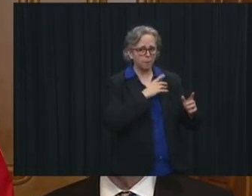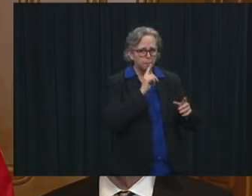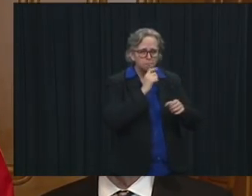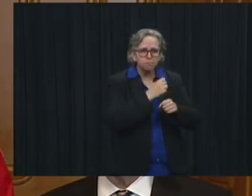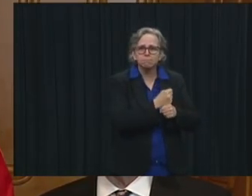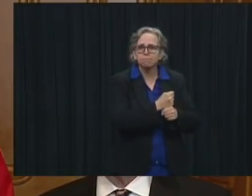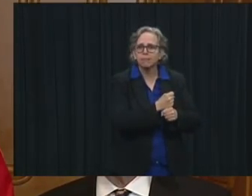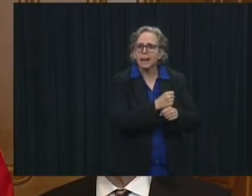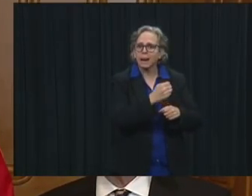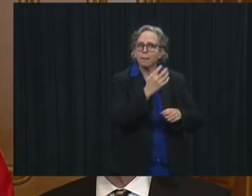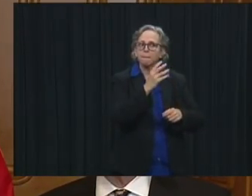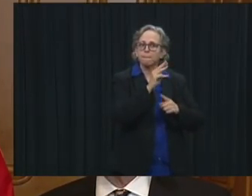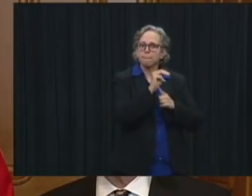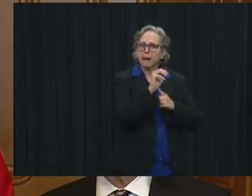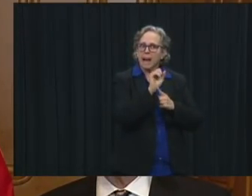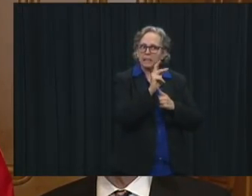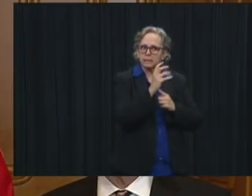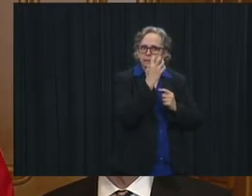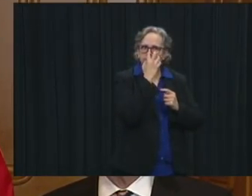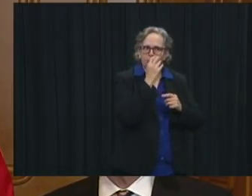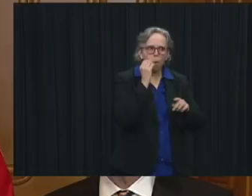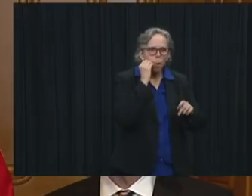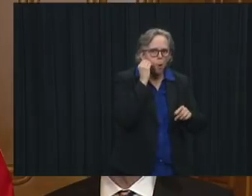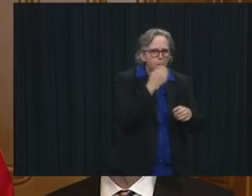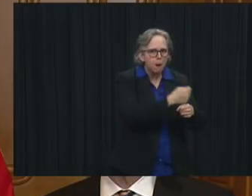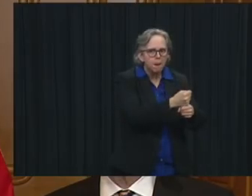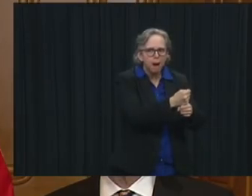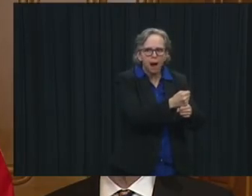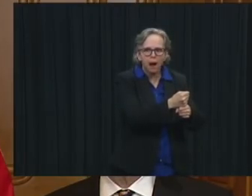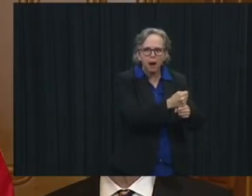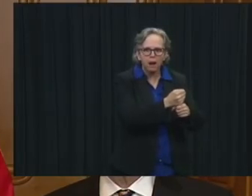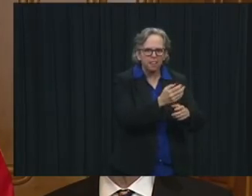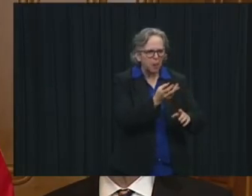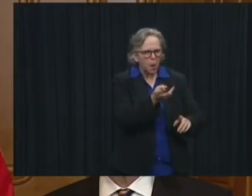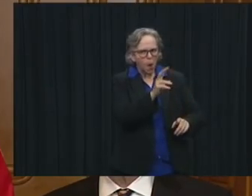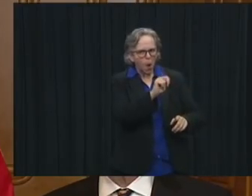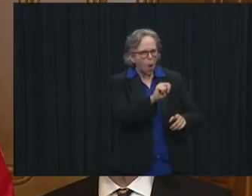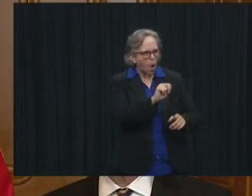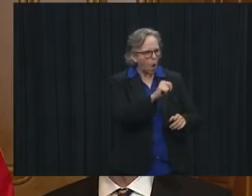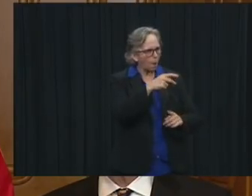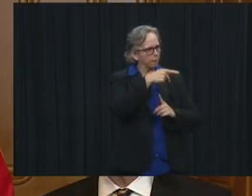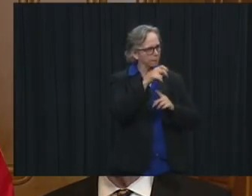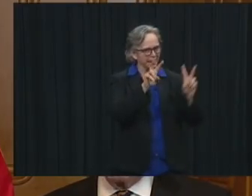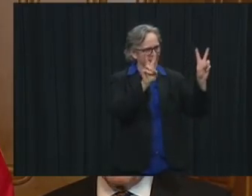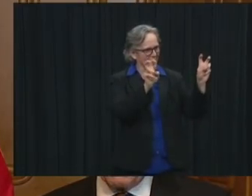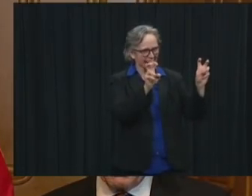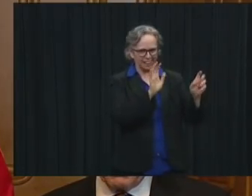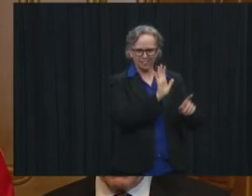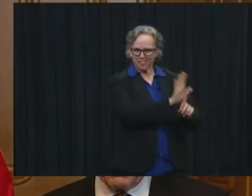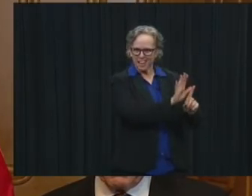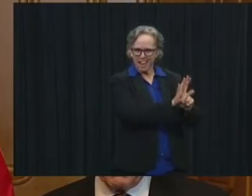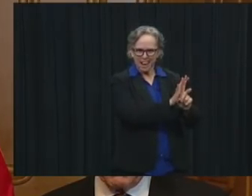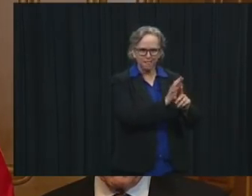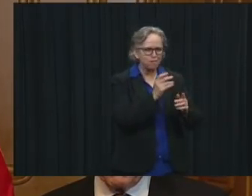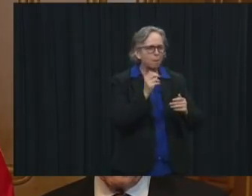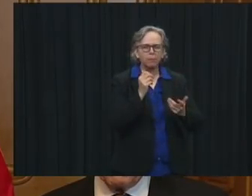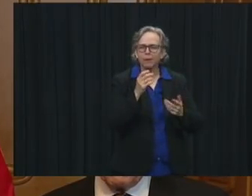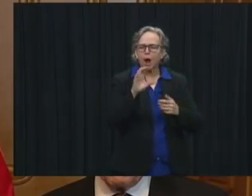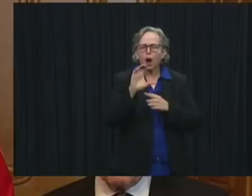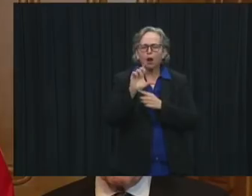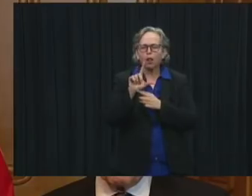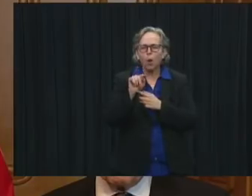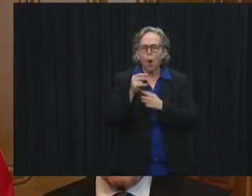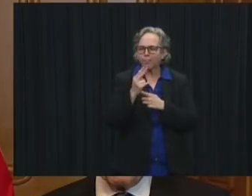homes, their own personal PPEs, and they're making them out of cloth. And I'll just show you a couple.